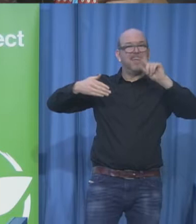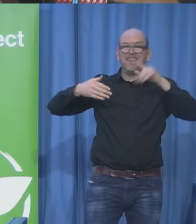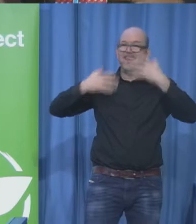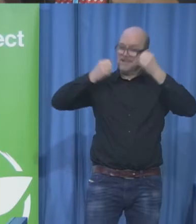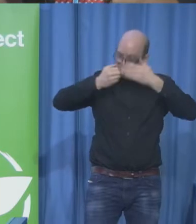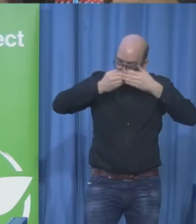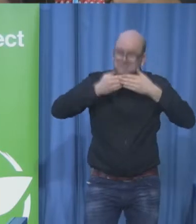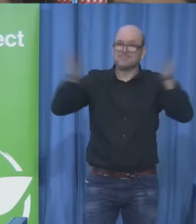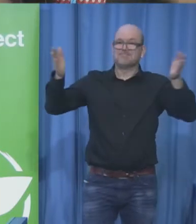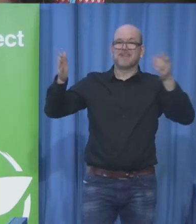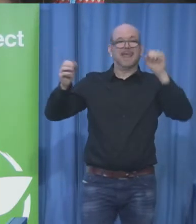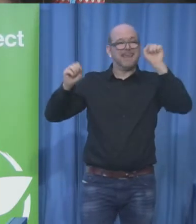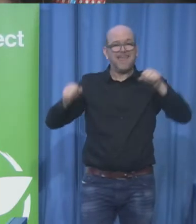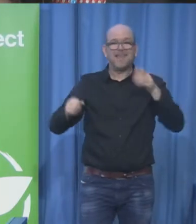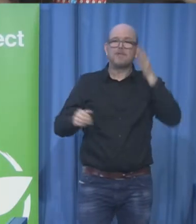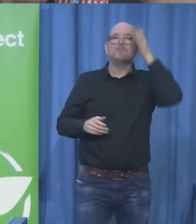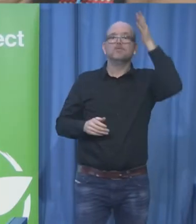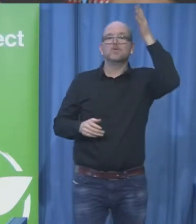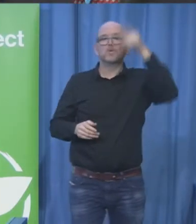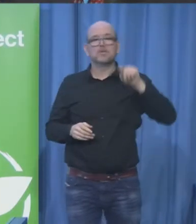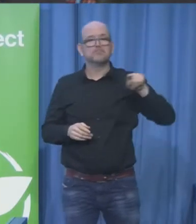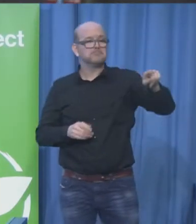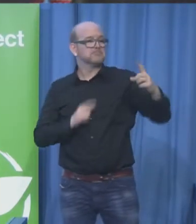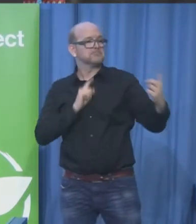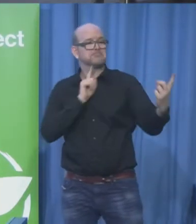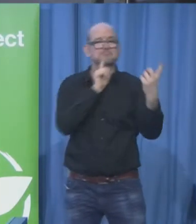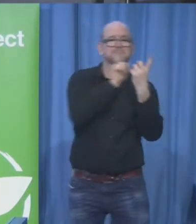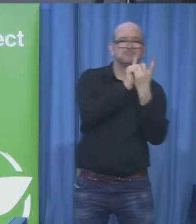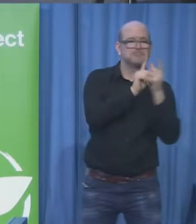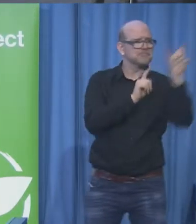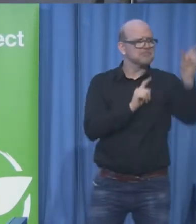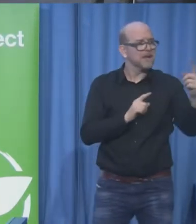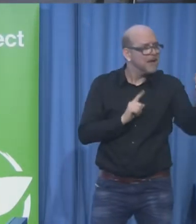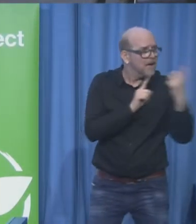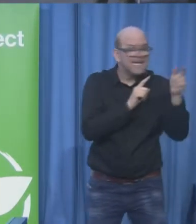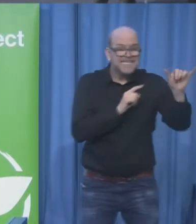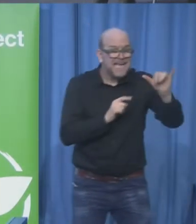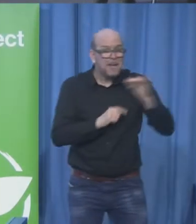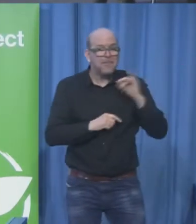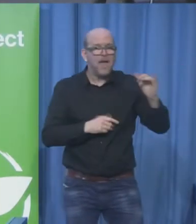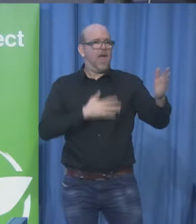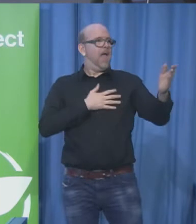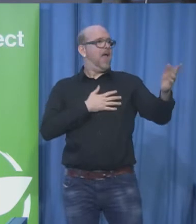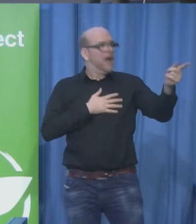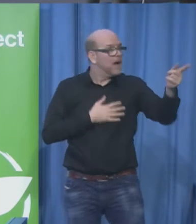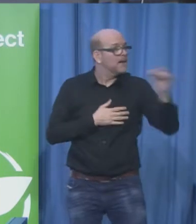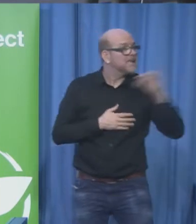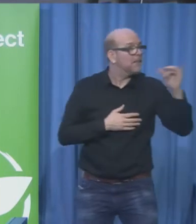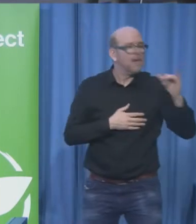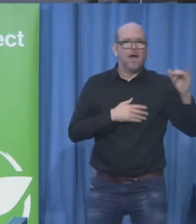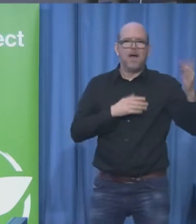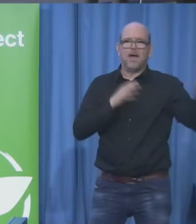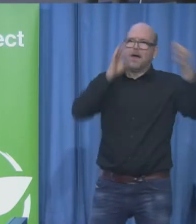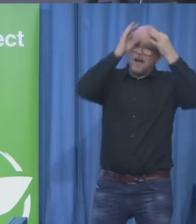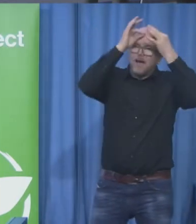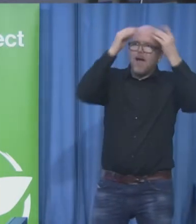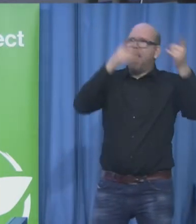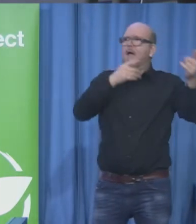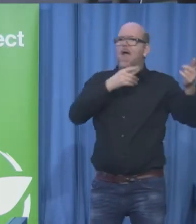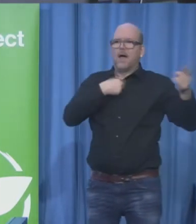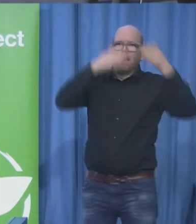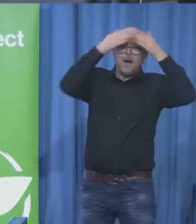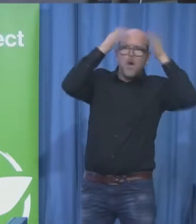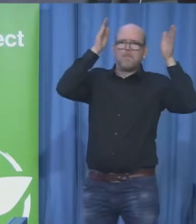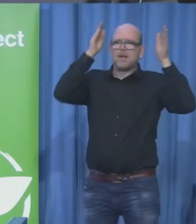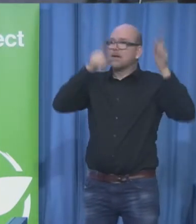part, have the most to offer. I think the one thing that is so apparent is I think the good thing about